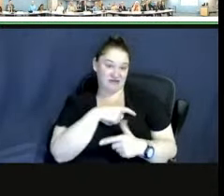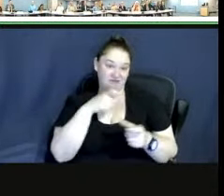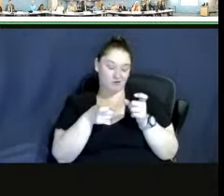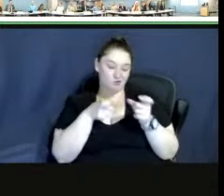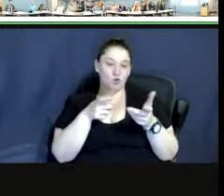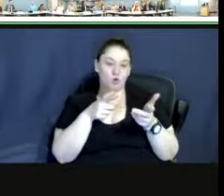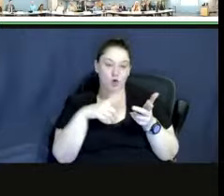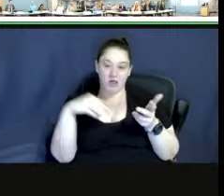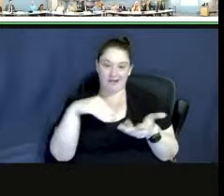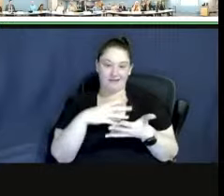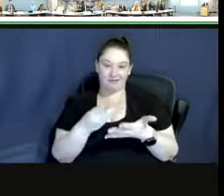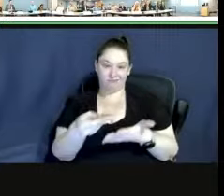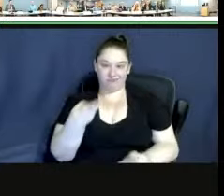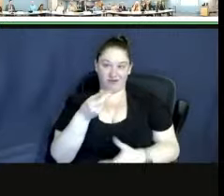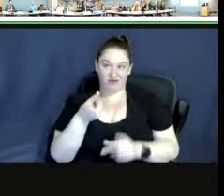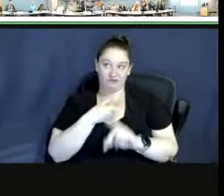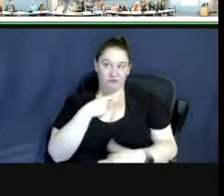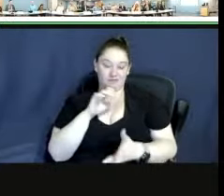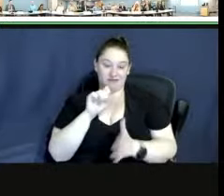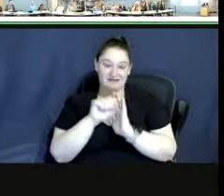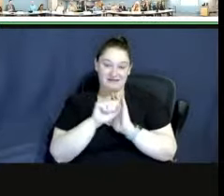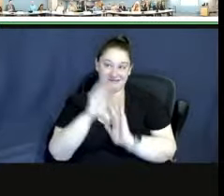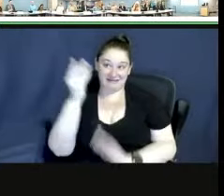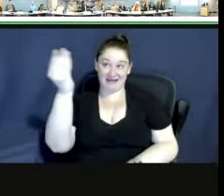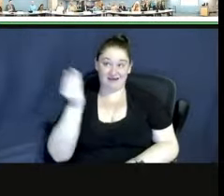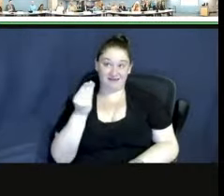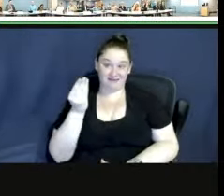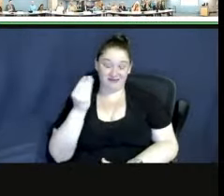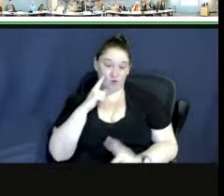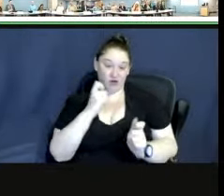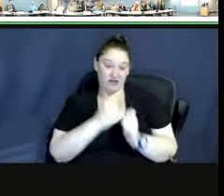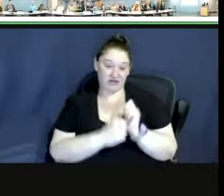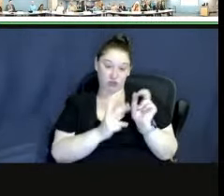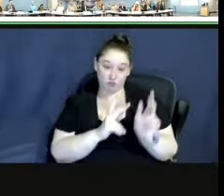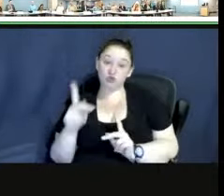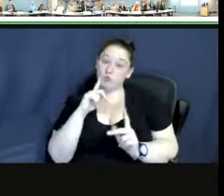handed to us by the state. Collective bargaining agreement. We have,